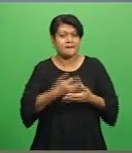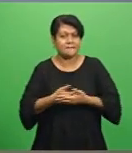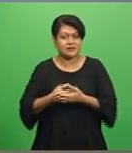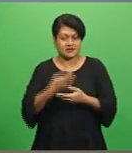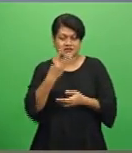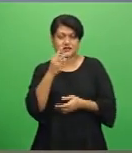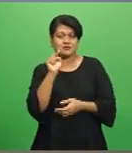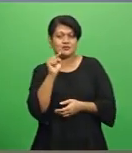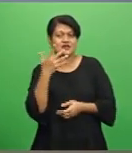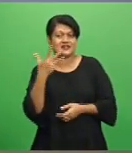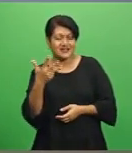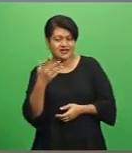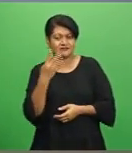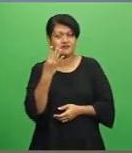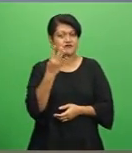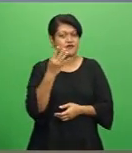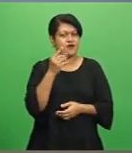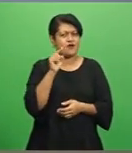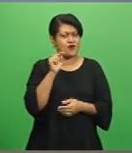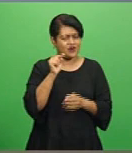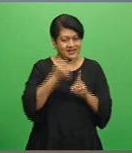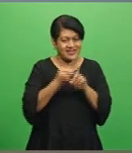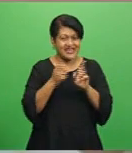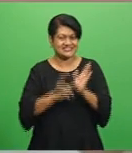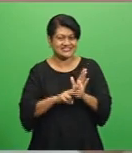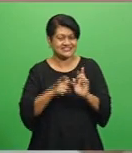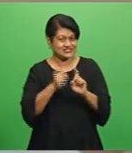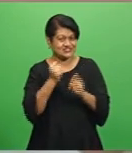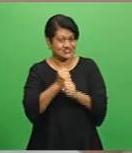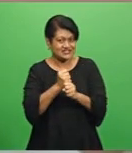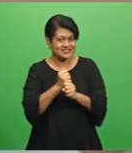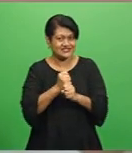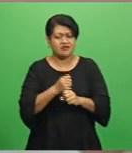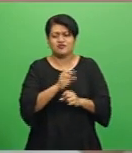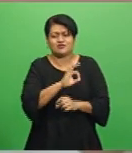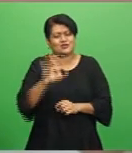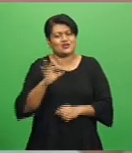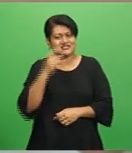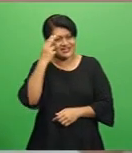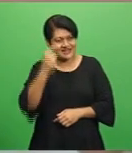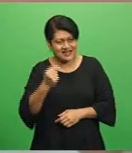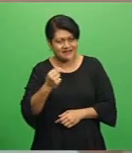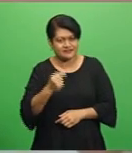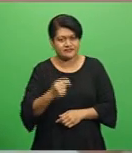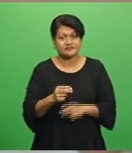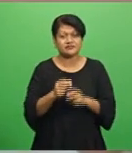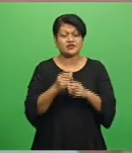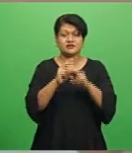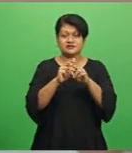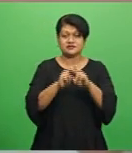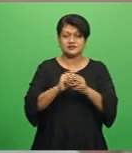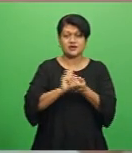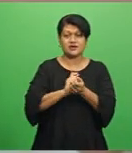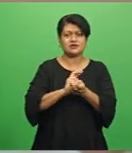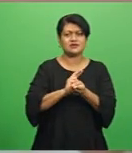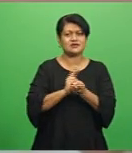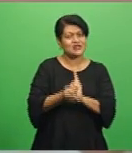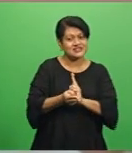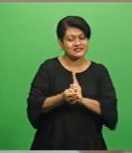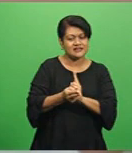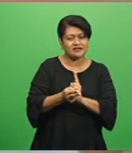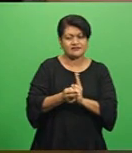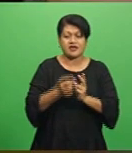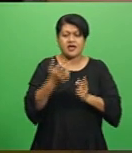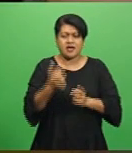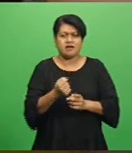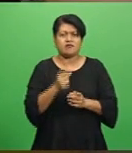4.0 kg respectively, and both are yet to be named. Meanwhile, UNICEF had estimated that around 150